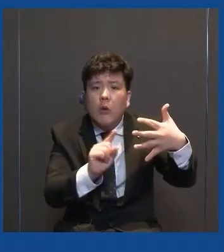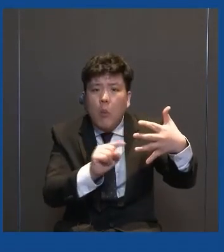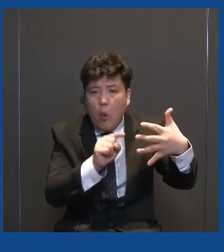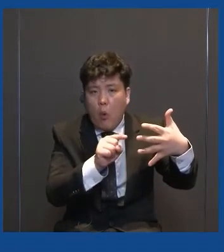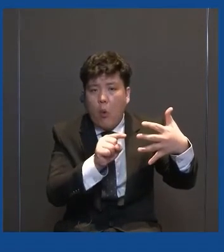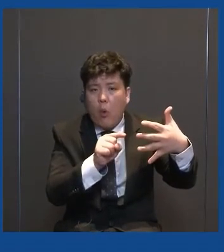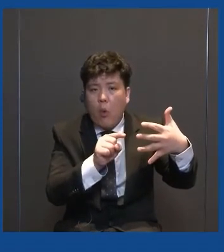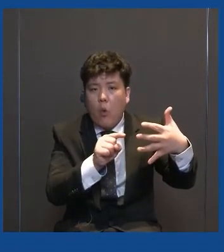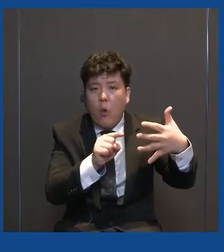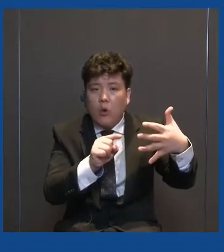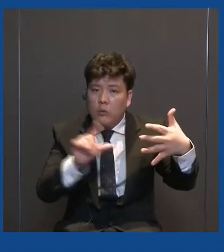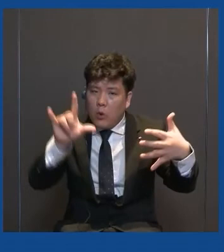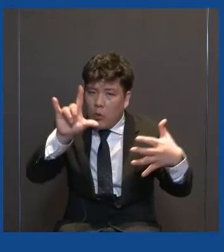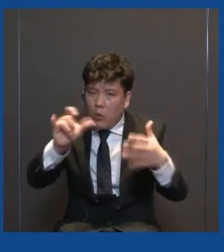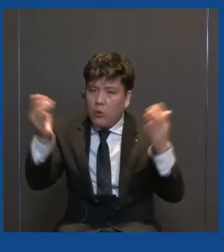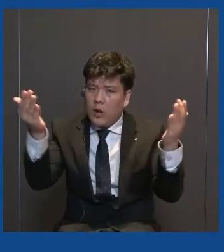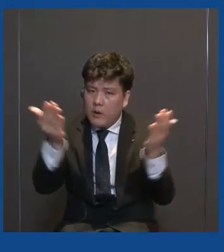they?